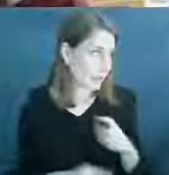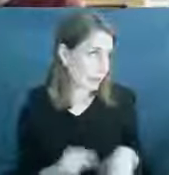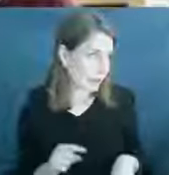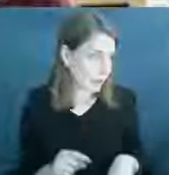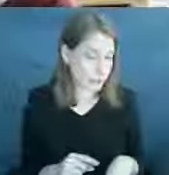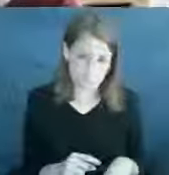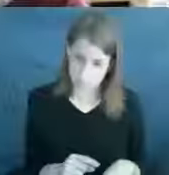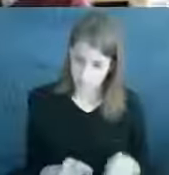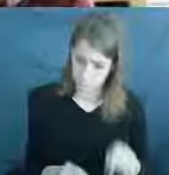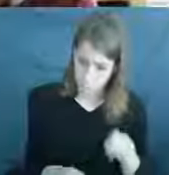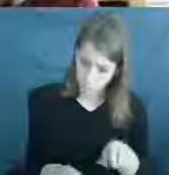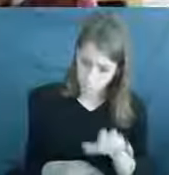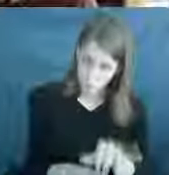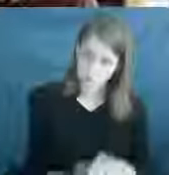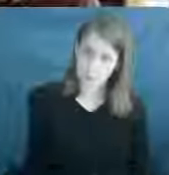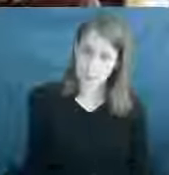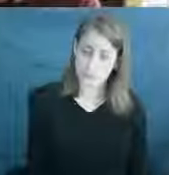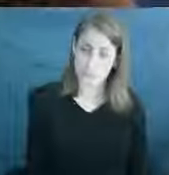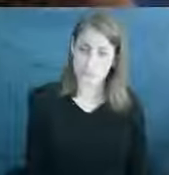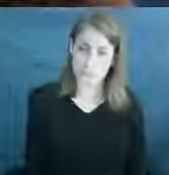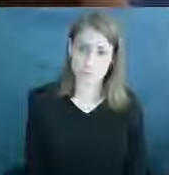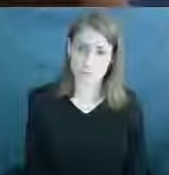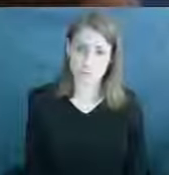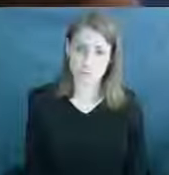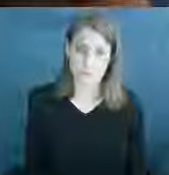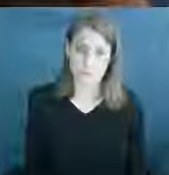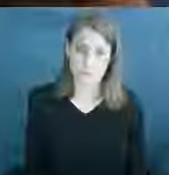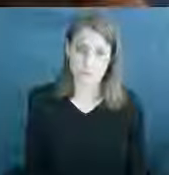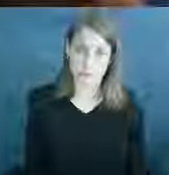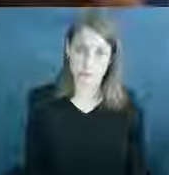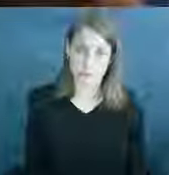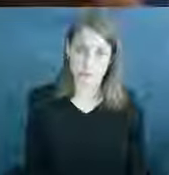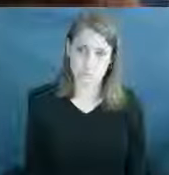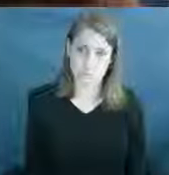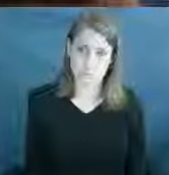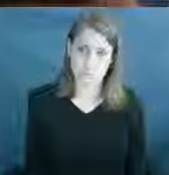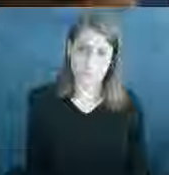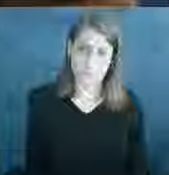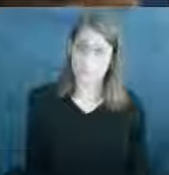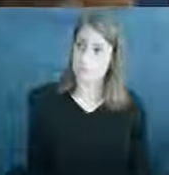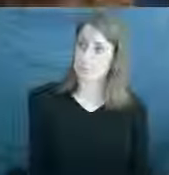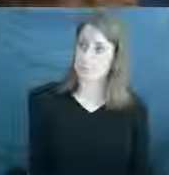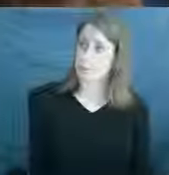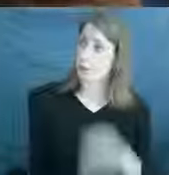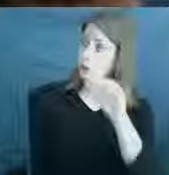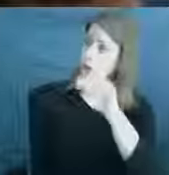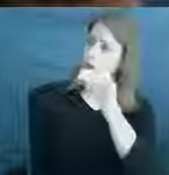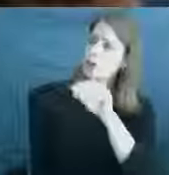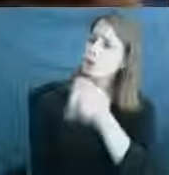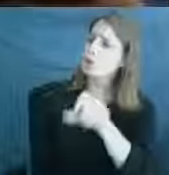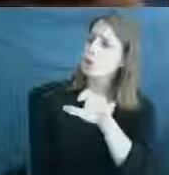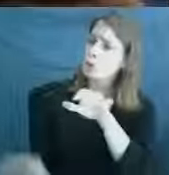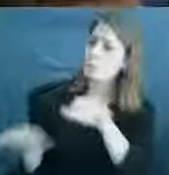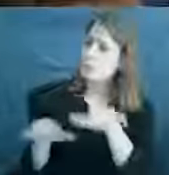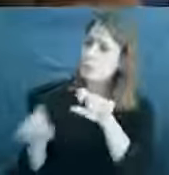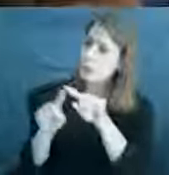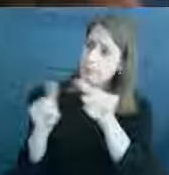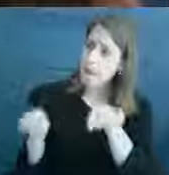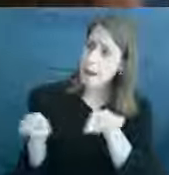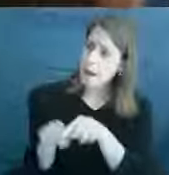Christian, do you want to watch? Because you don't seem to have got it. I can't do it. And then if you come across.